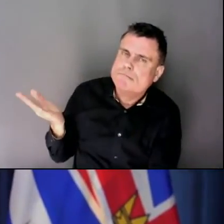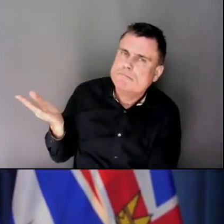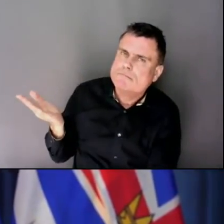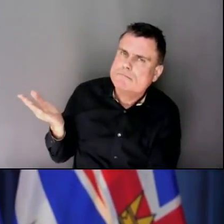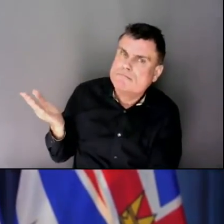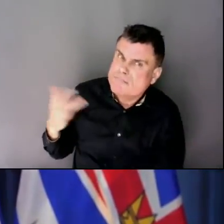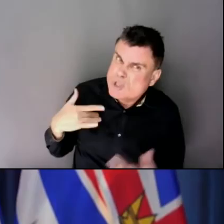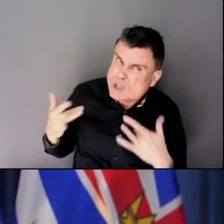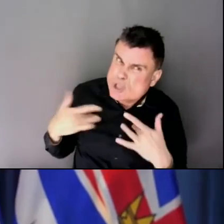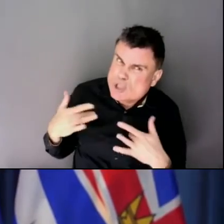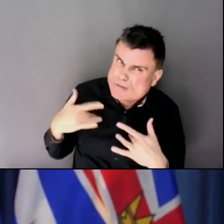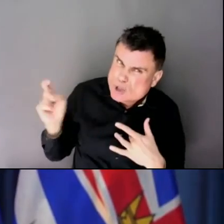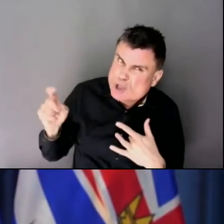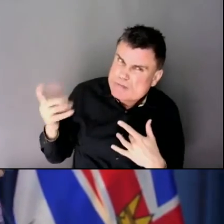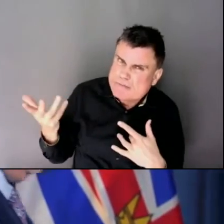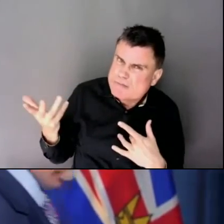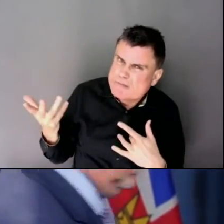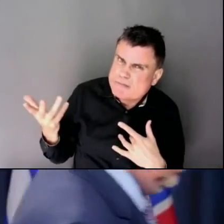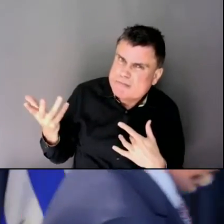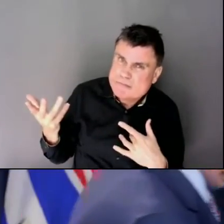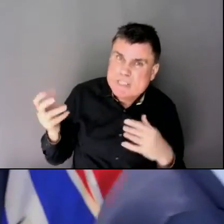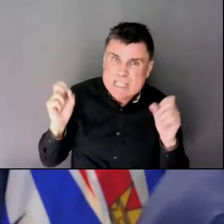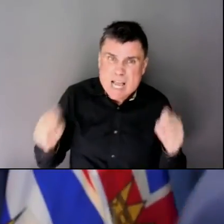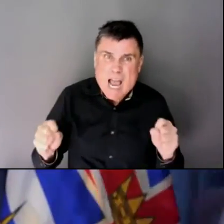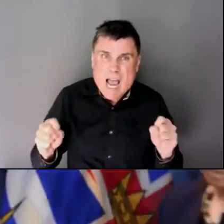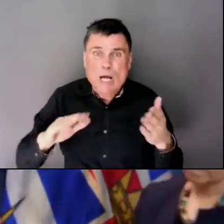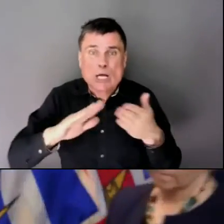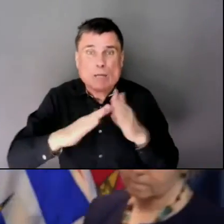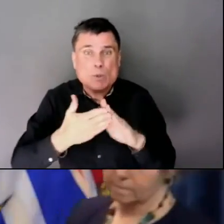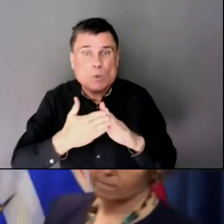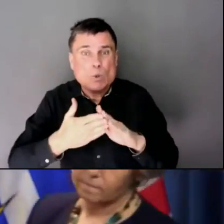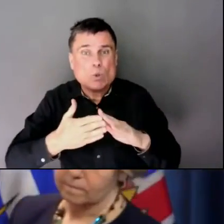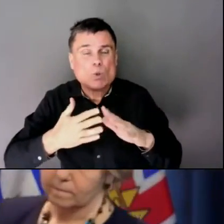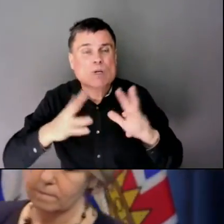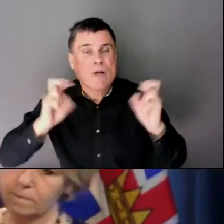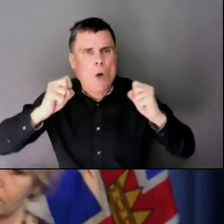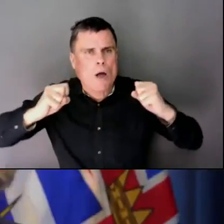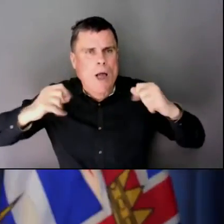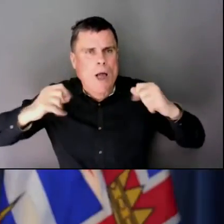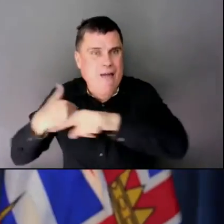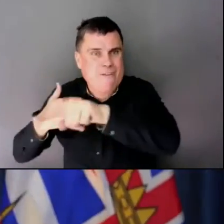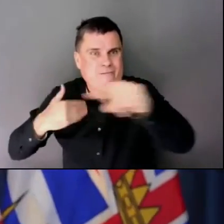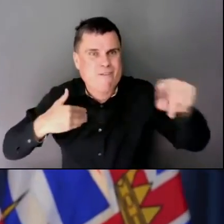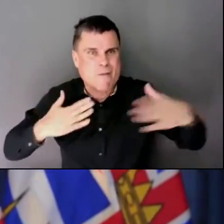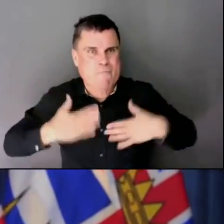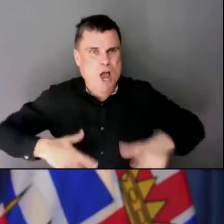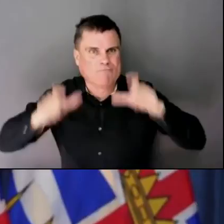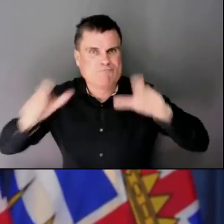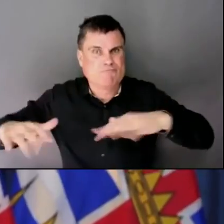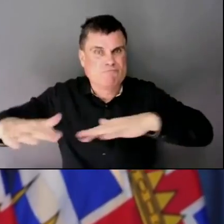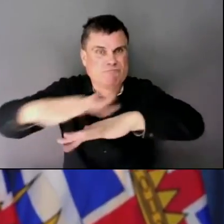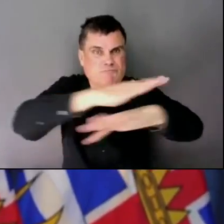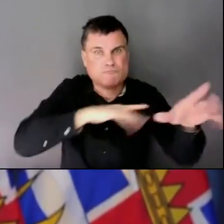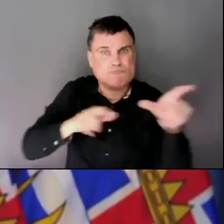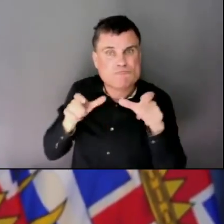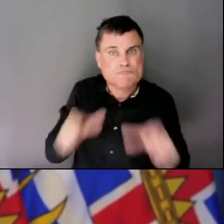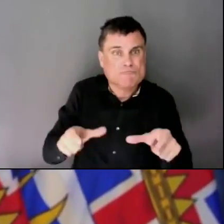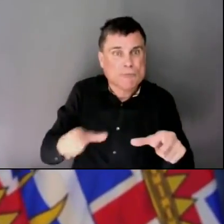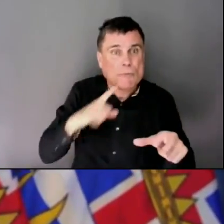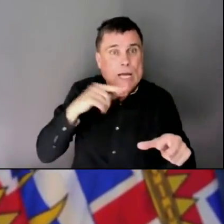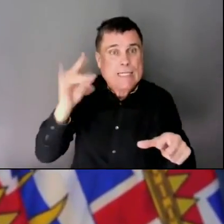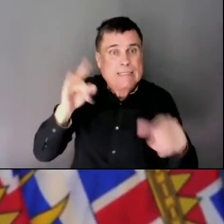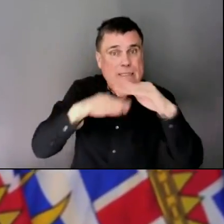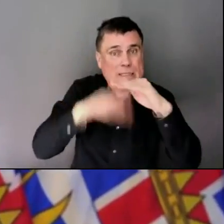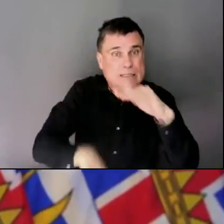actually achieve herd or community immunity without that subset being